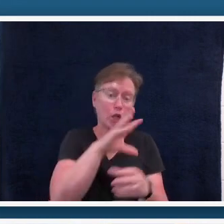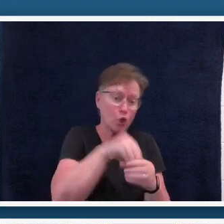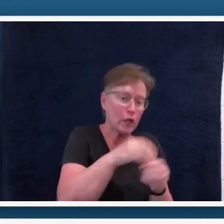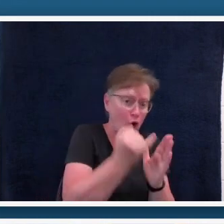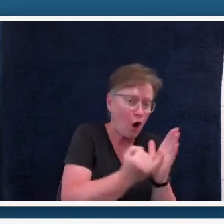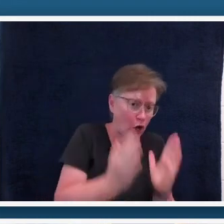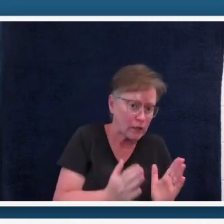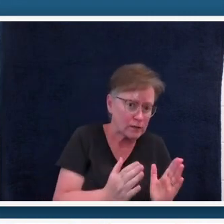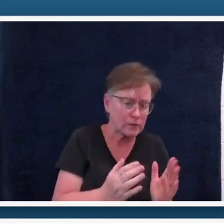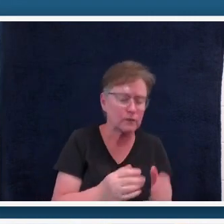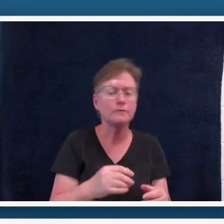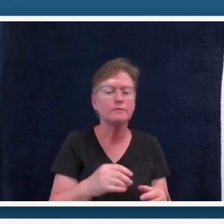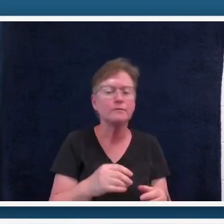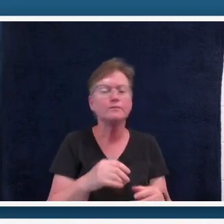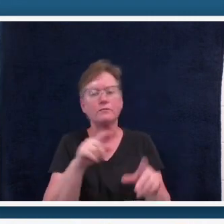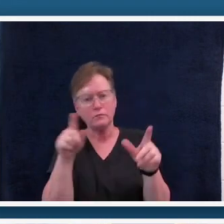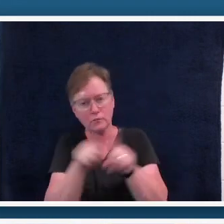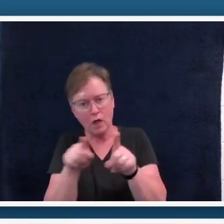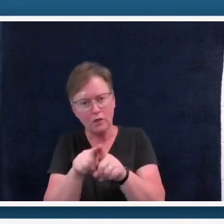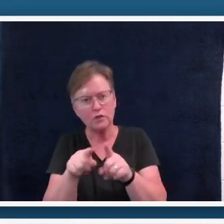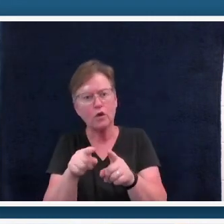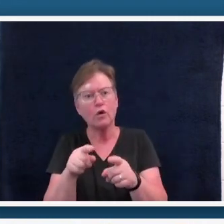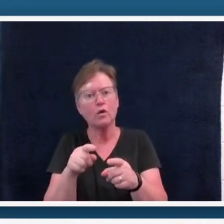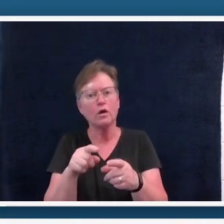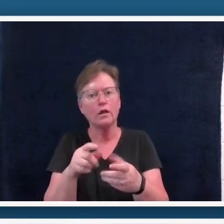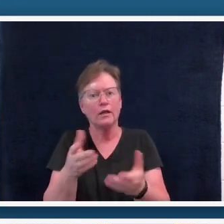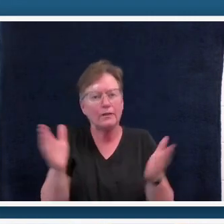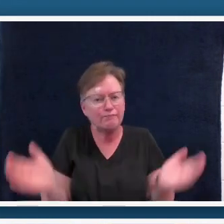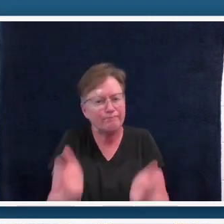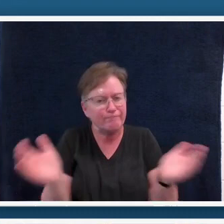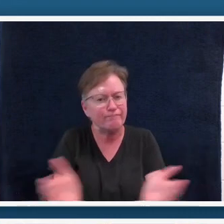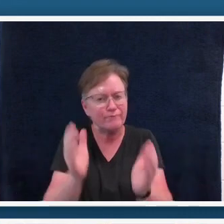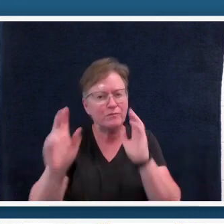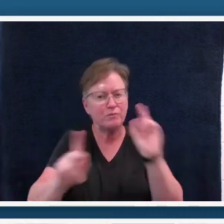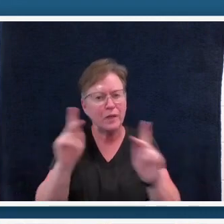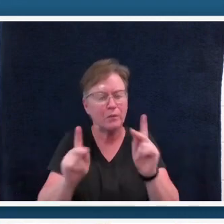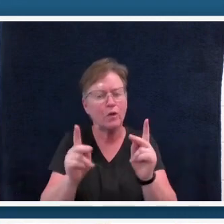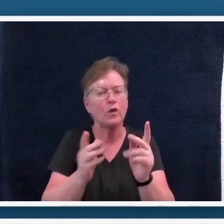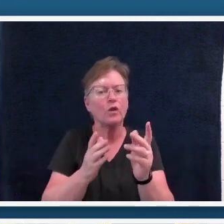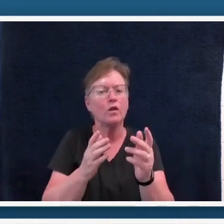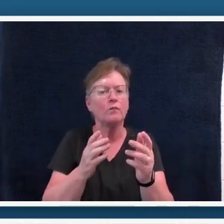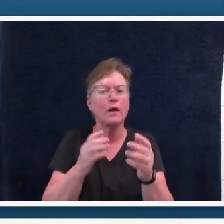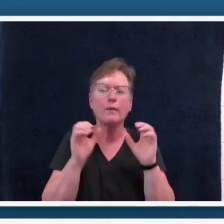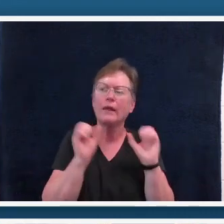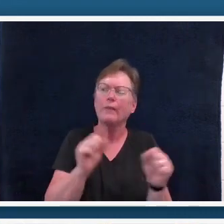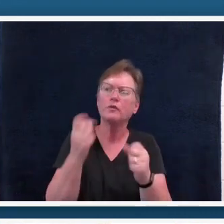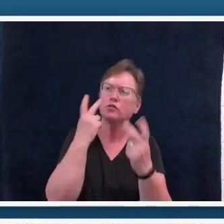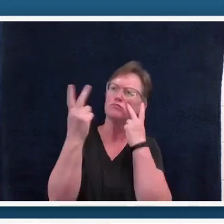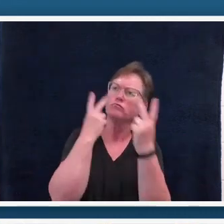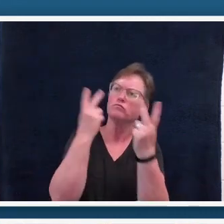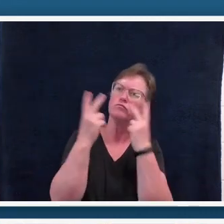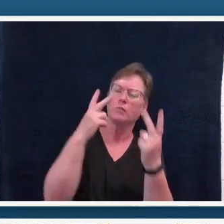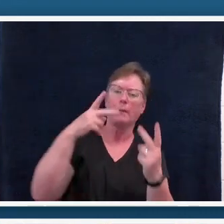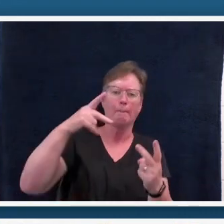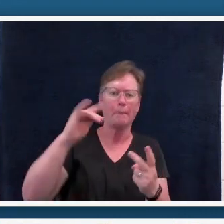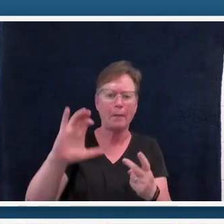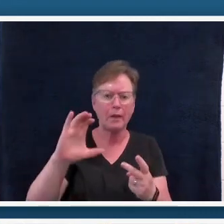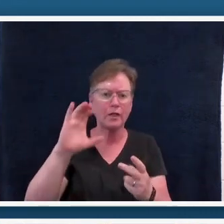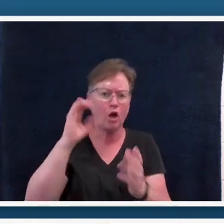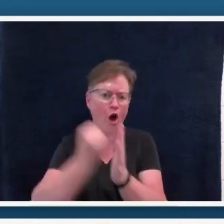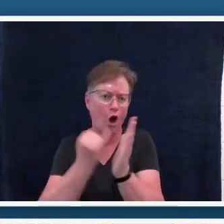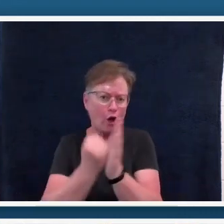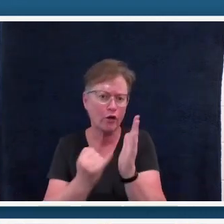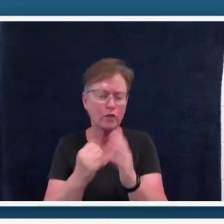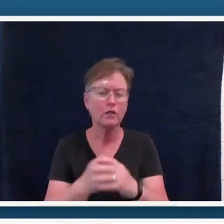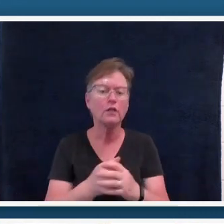through access to public art. And that was under the Treasury Department. In 1934, the Treasury Department's section of painting and sculpture